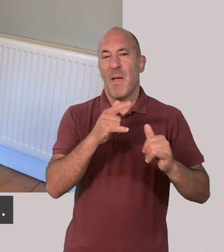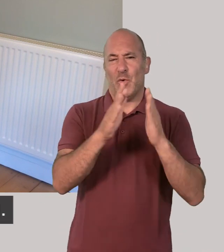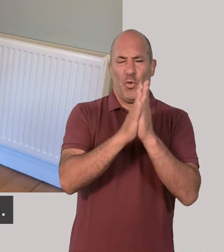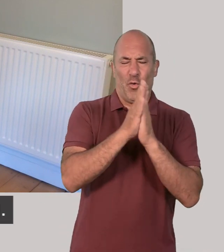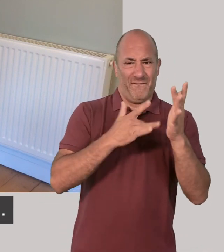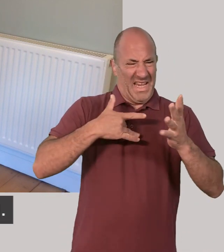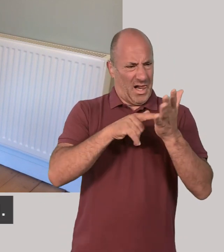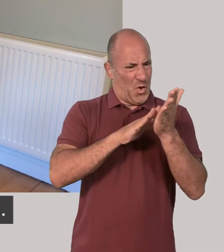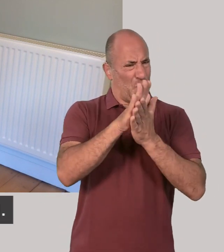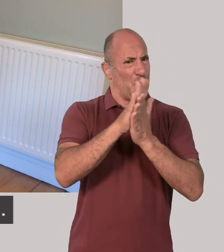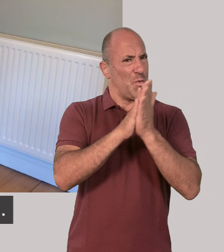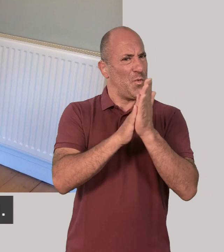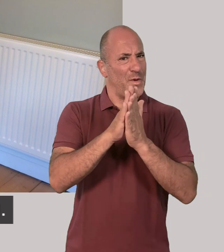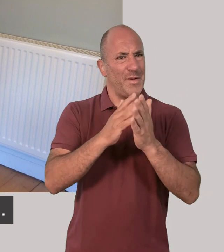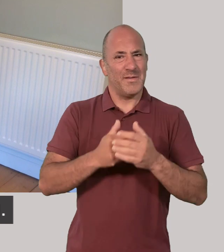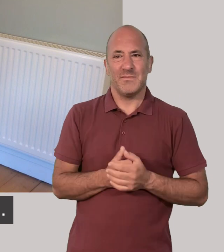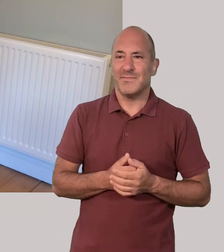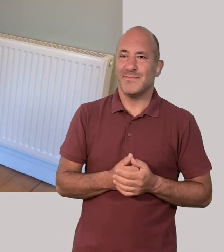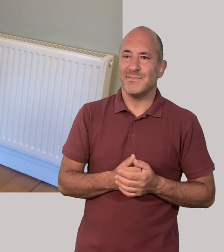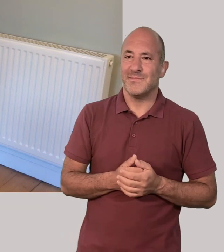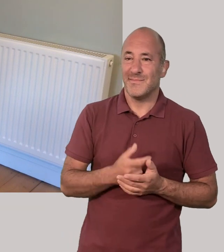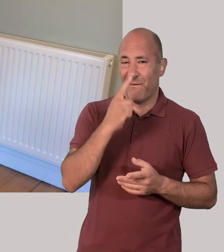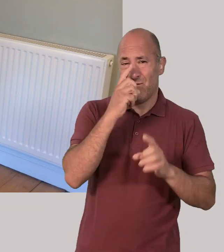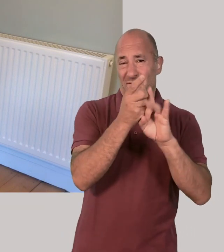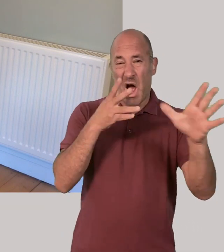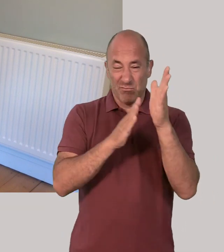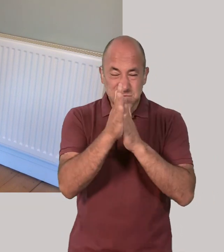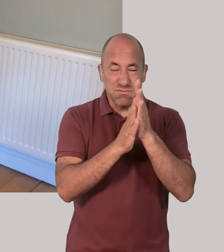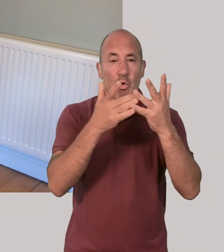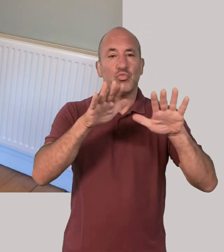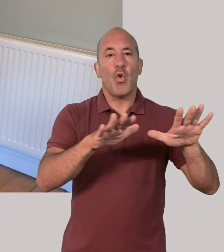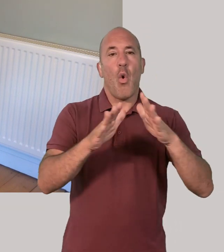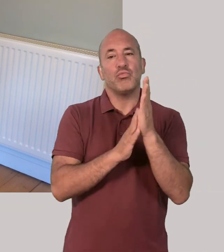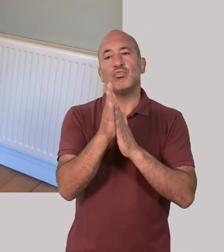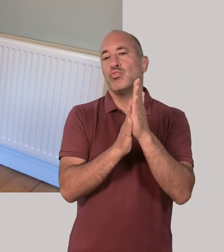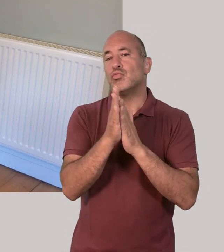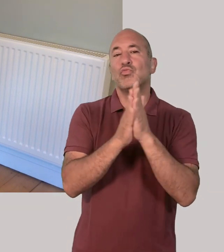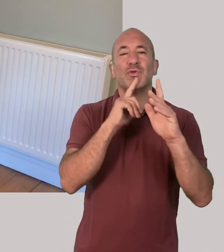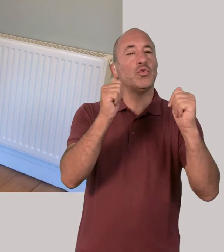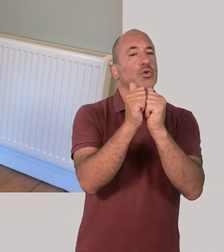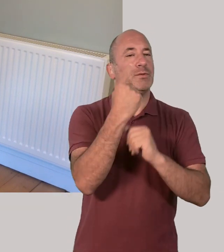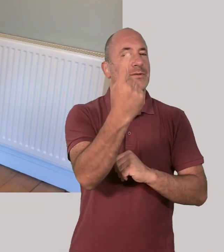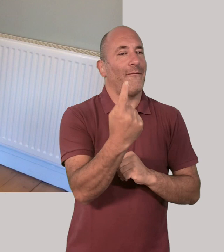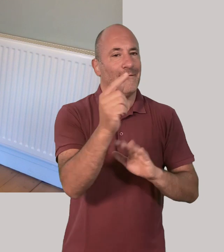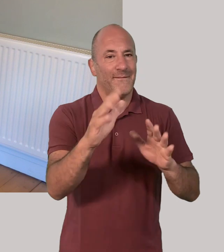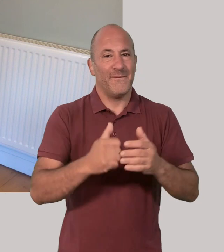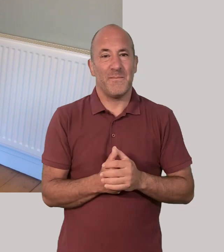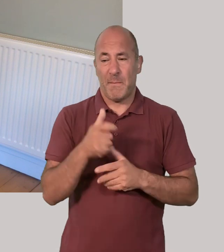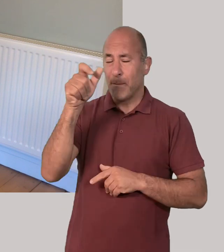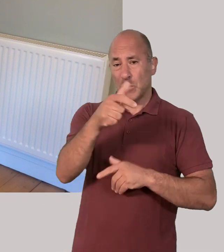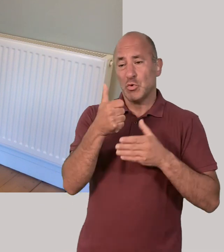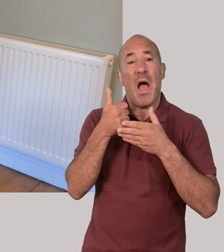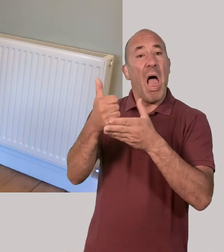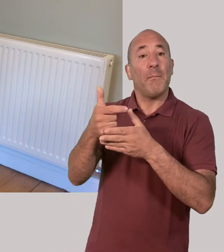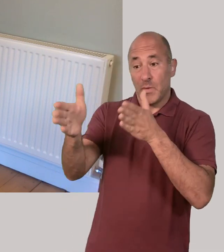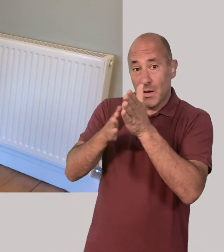Maybe you can feel your hands rubbing. And you can speed up or you can slow down to suit you. And you might be